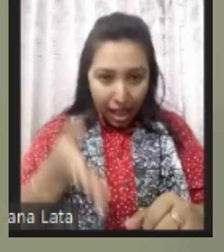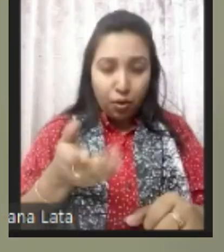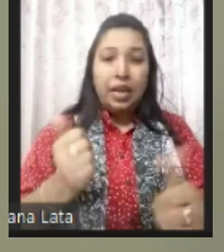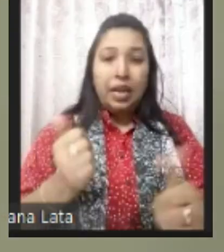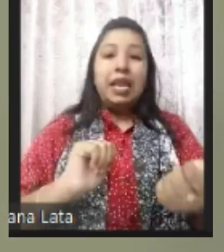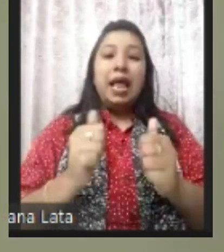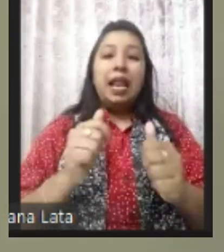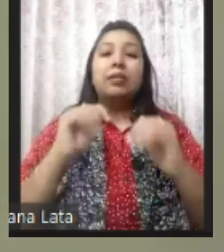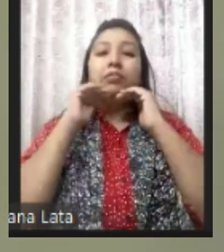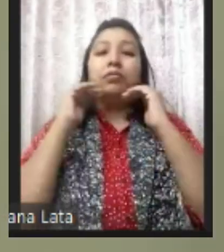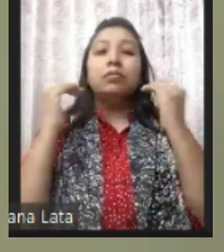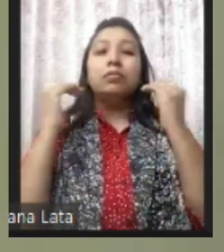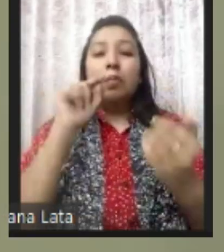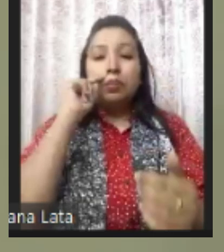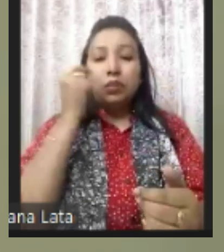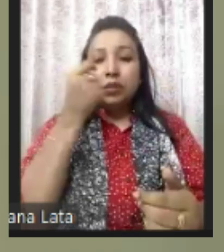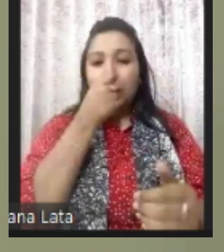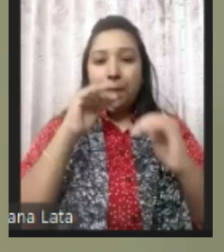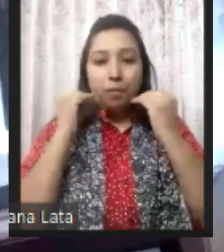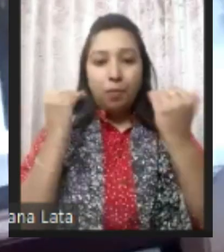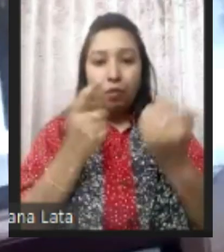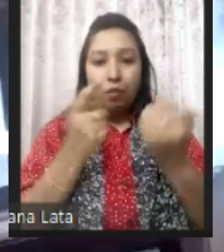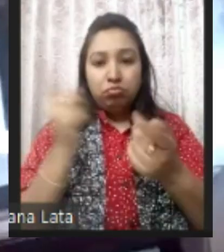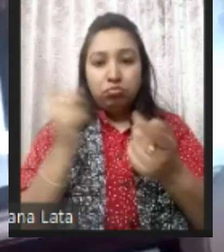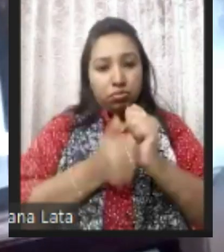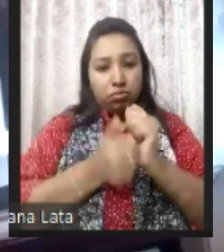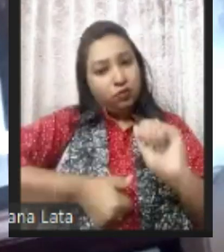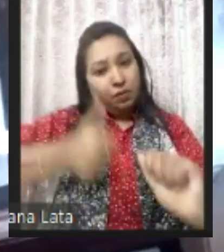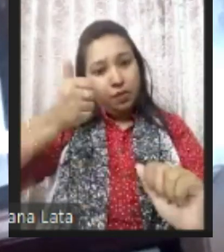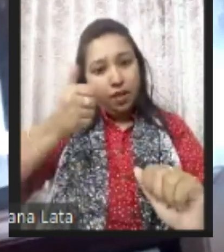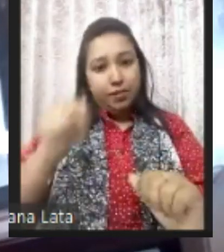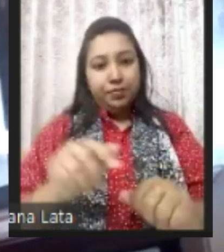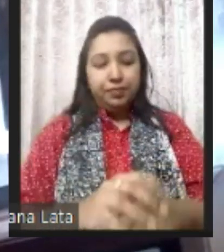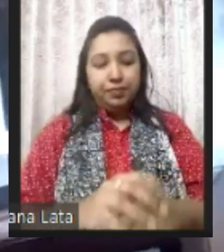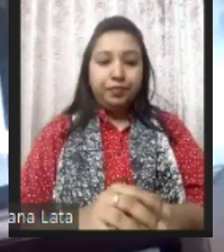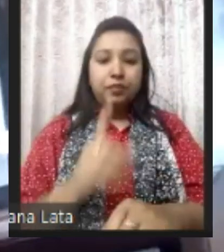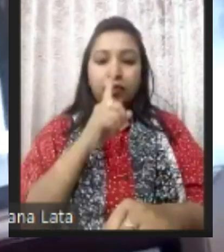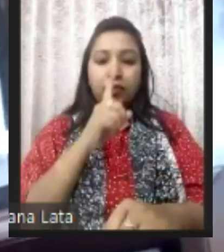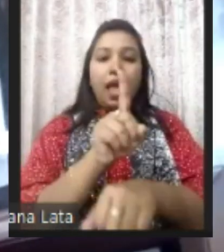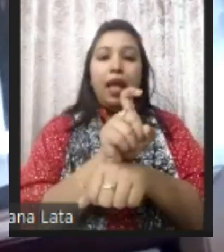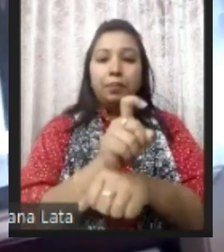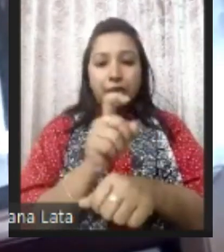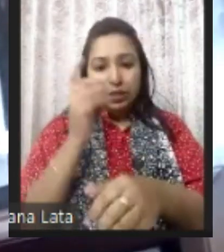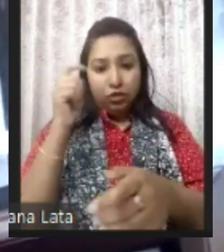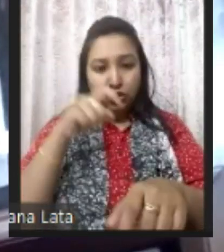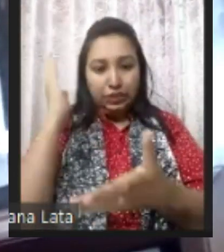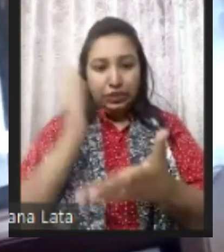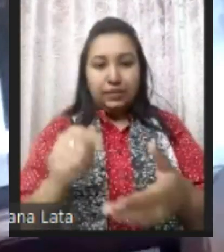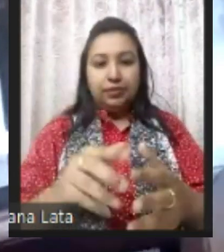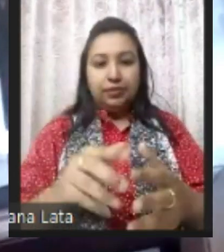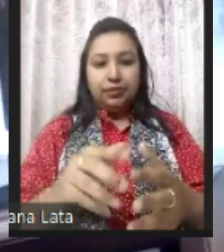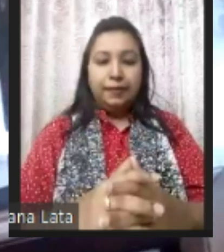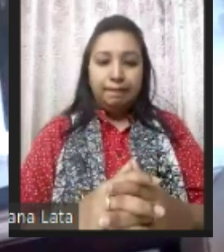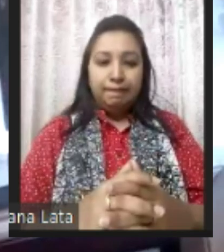if you could finish in a minute or so, I'd really appreciate it. Sure. Thank you. Exactly. So can we have something like this, like